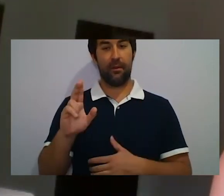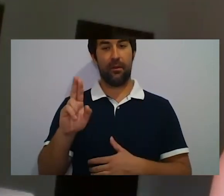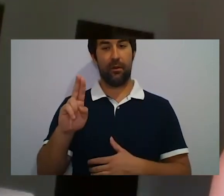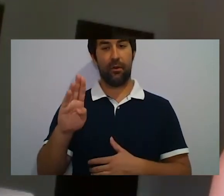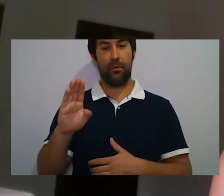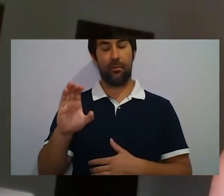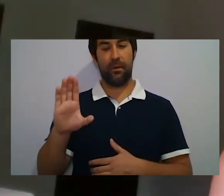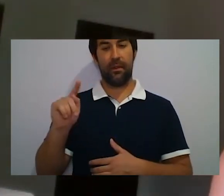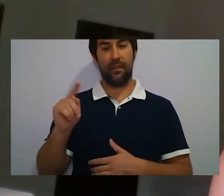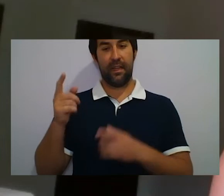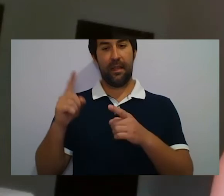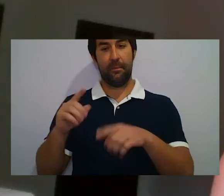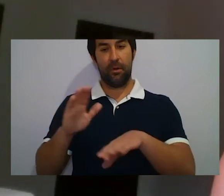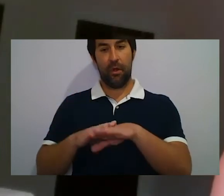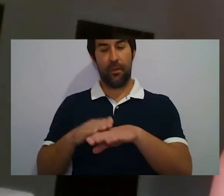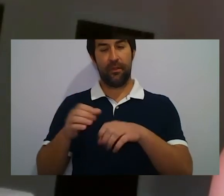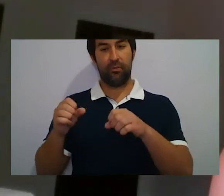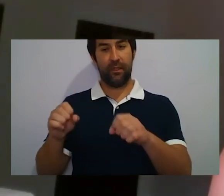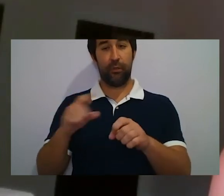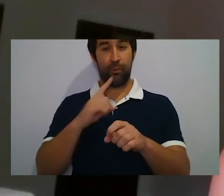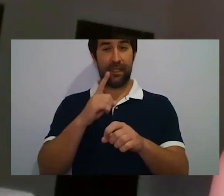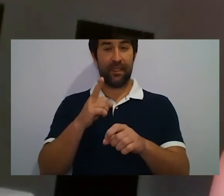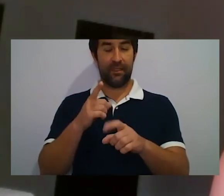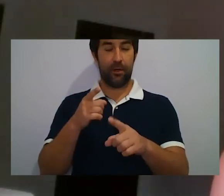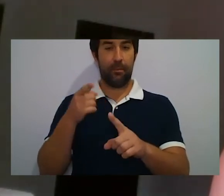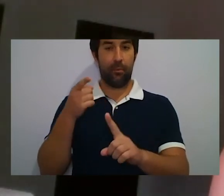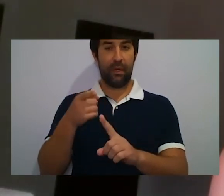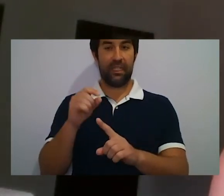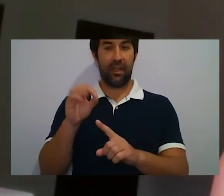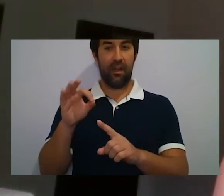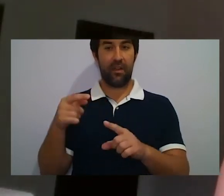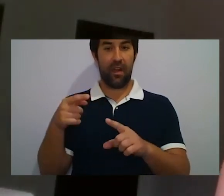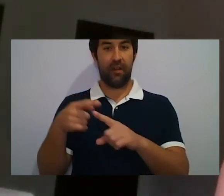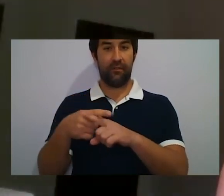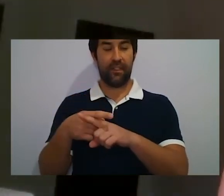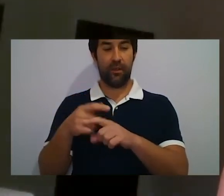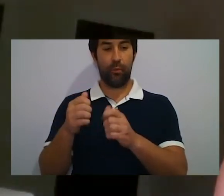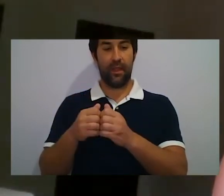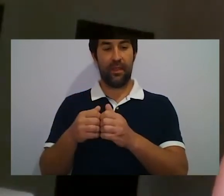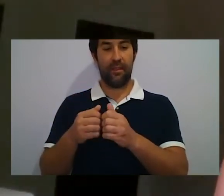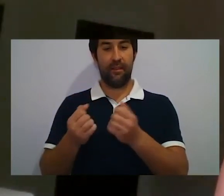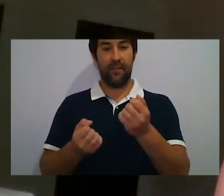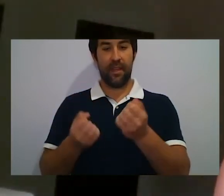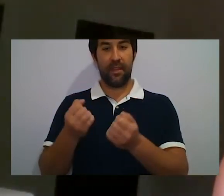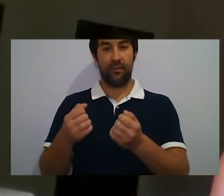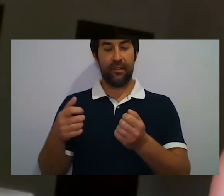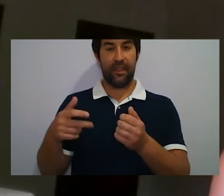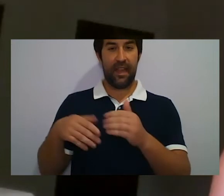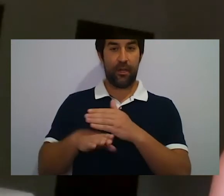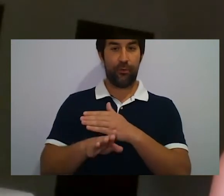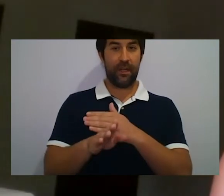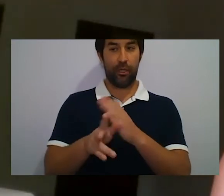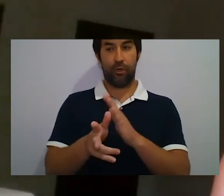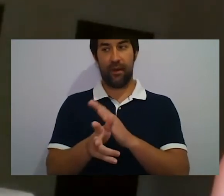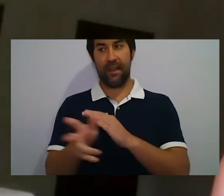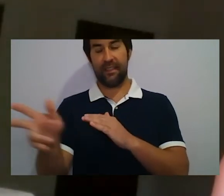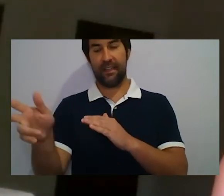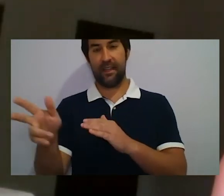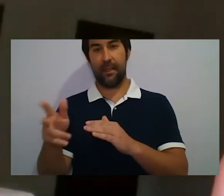just the local immediate area? Is it feasible for us to really address it, given the resources that might be available to